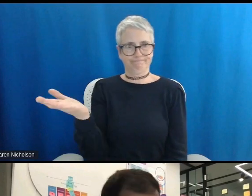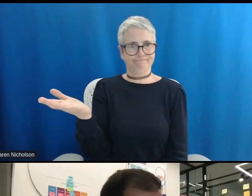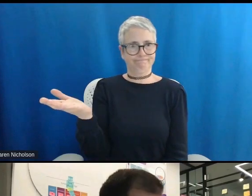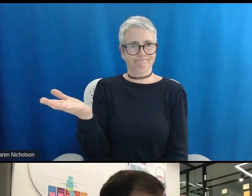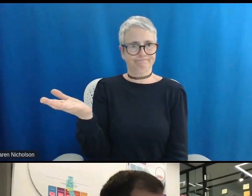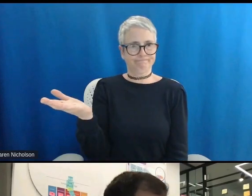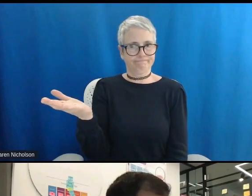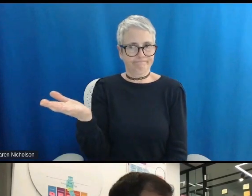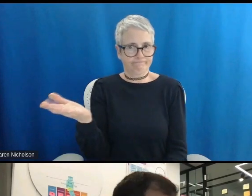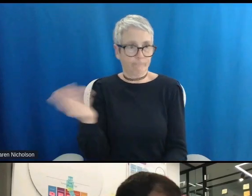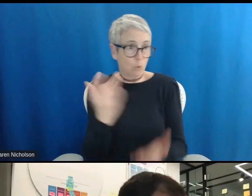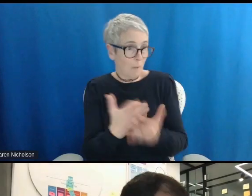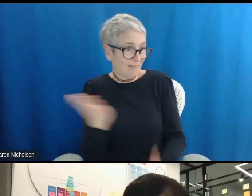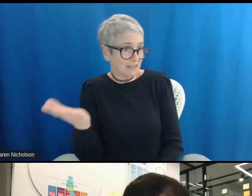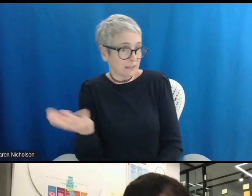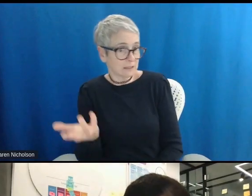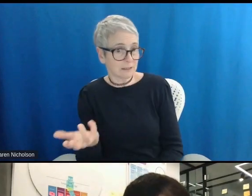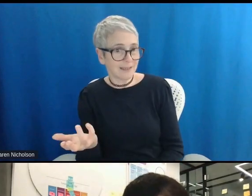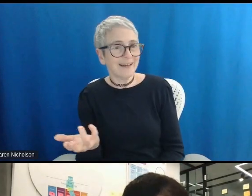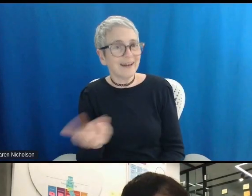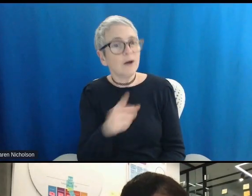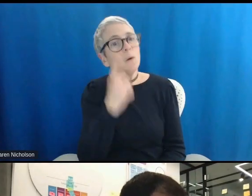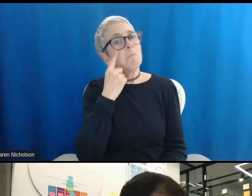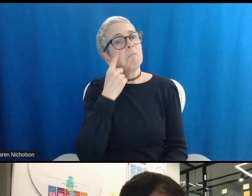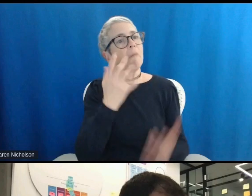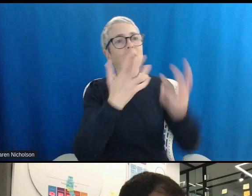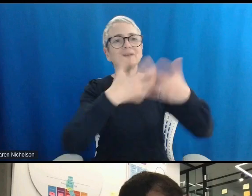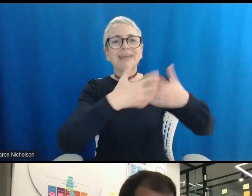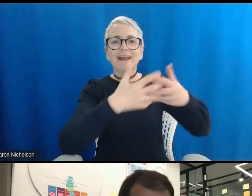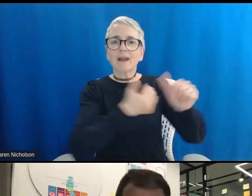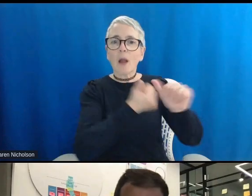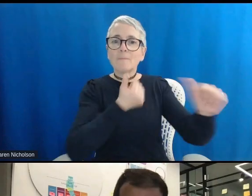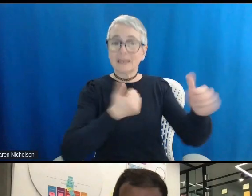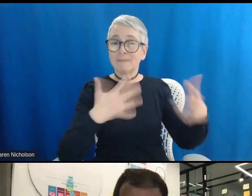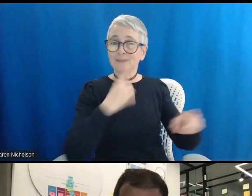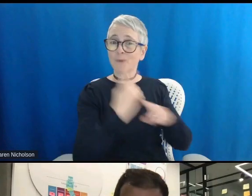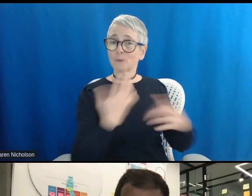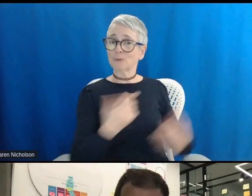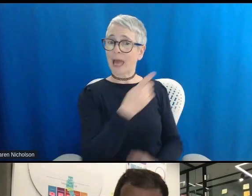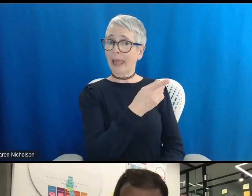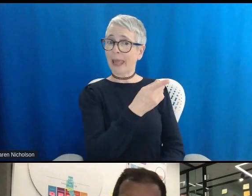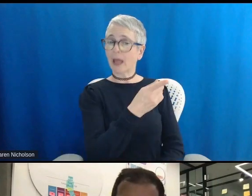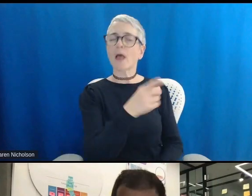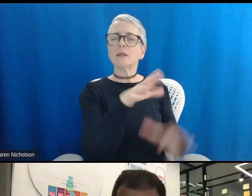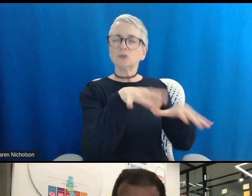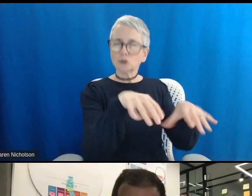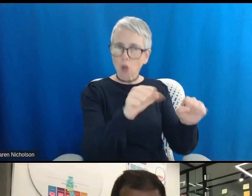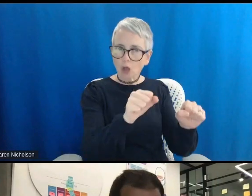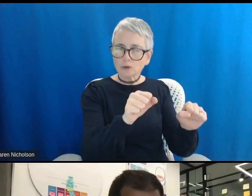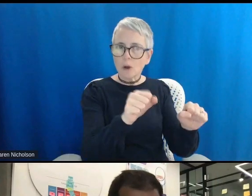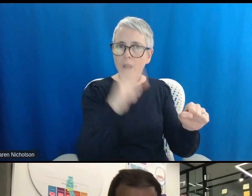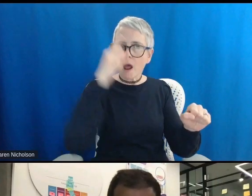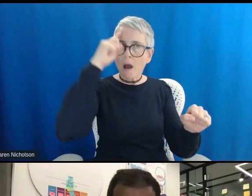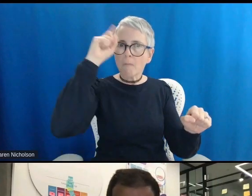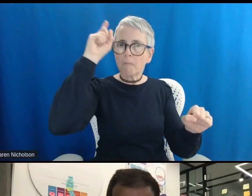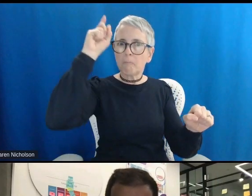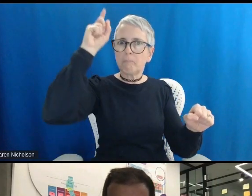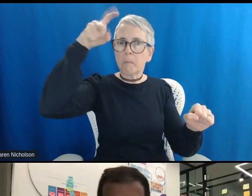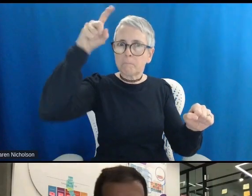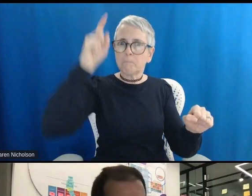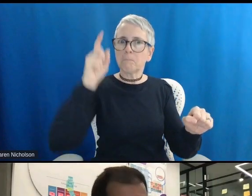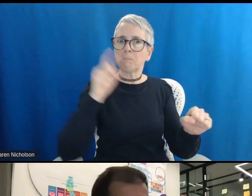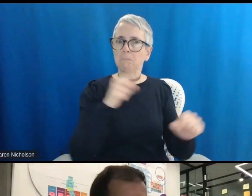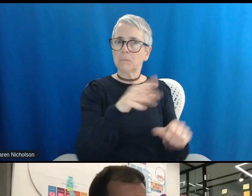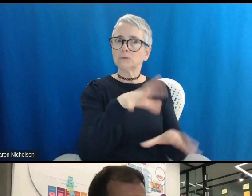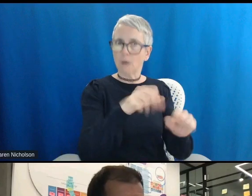even, you know, you look at some of the tech companies that have spoken today, for example, they're beginning to get it. Does that make sense? But 10 years ago, we were all saying